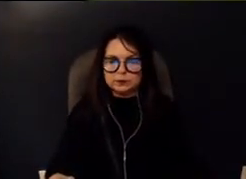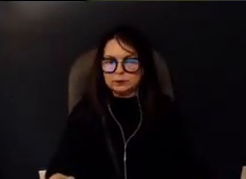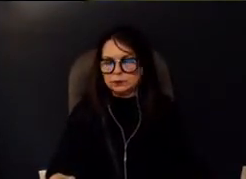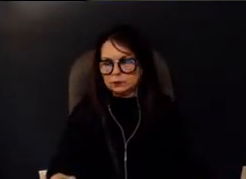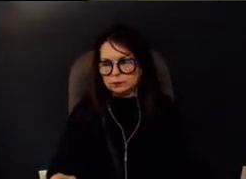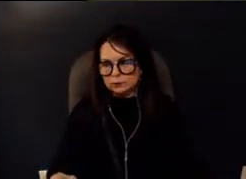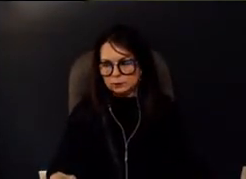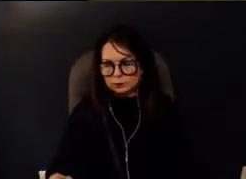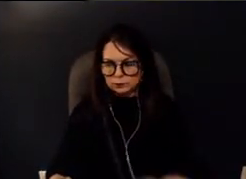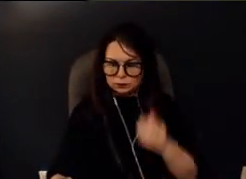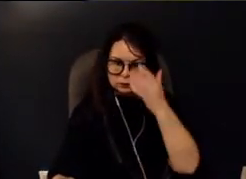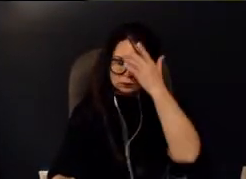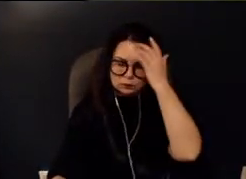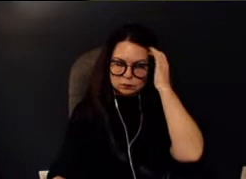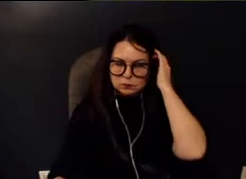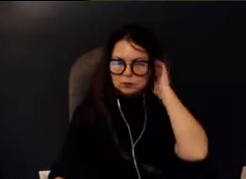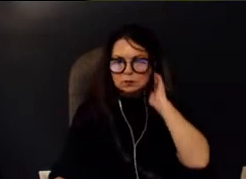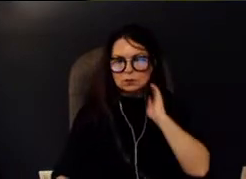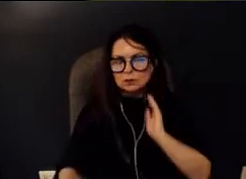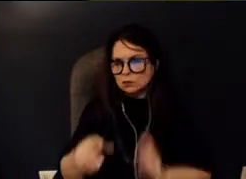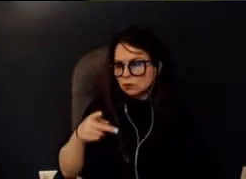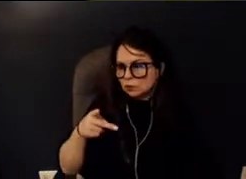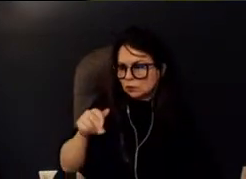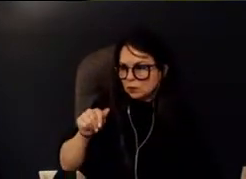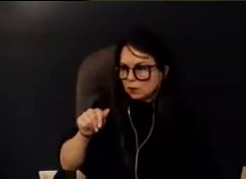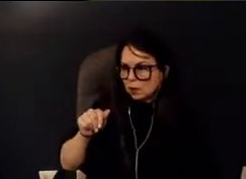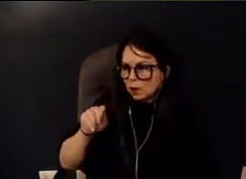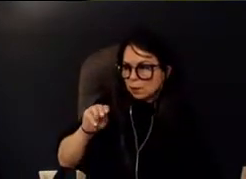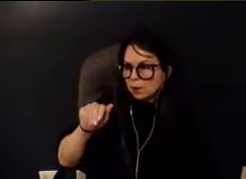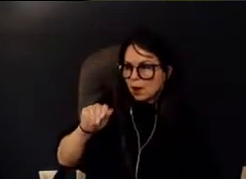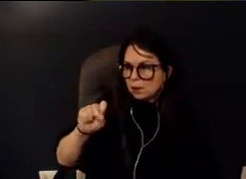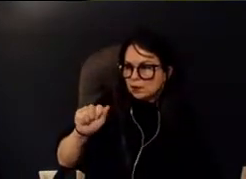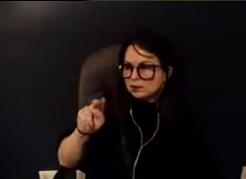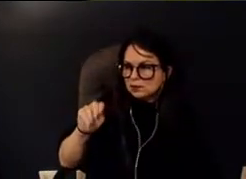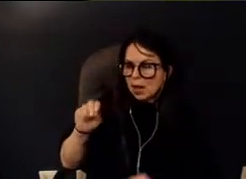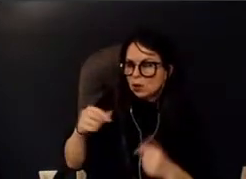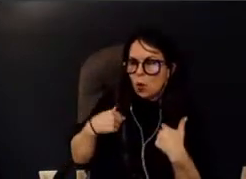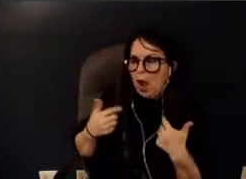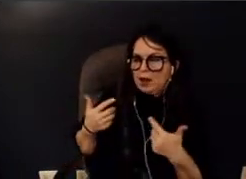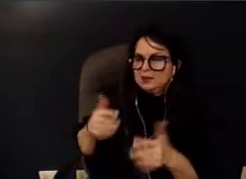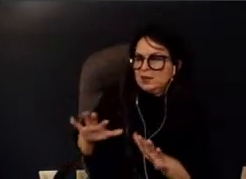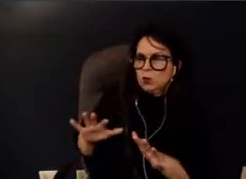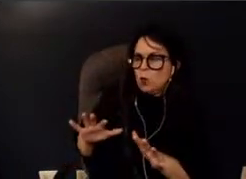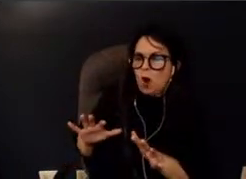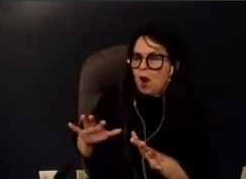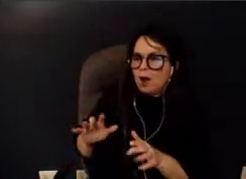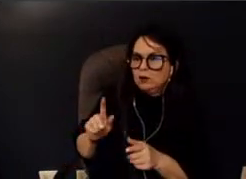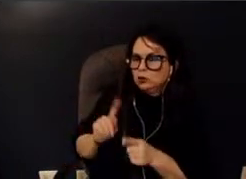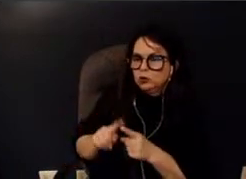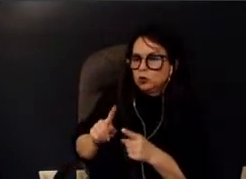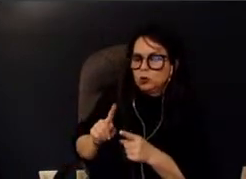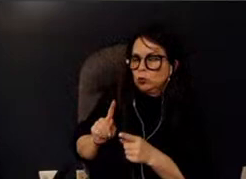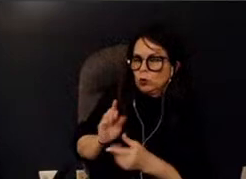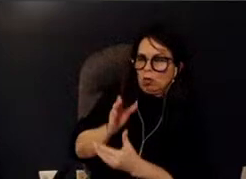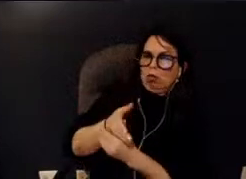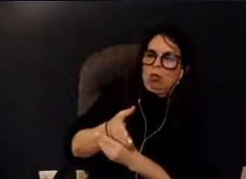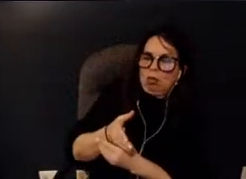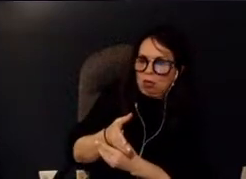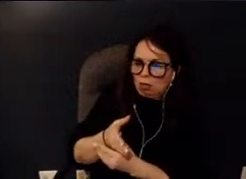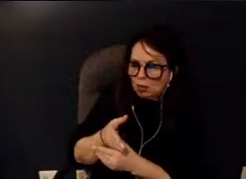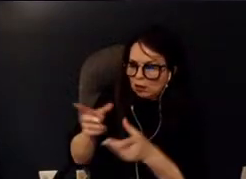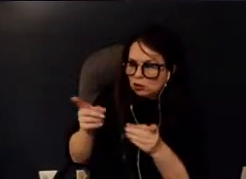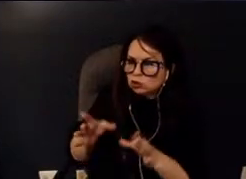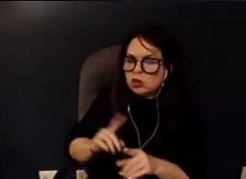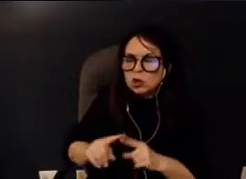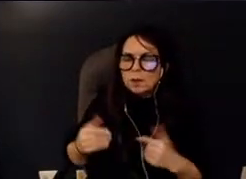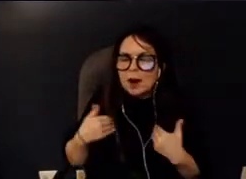didn't want to step in front of the director. I knew she had some comments, but I have a question for Director Intermill, if he would.